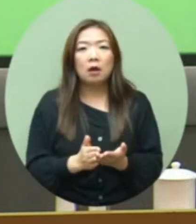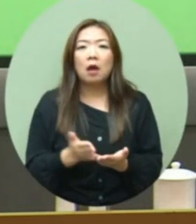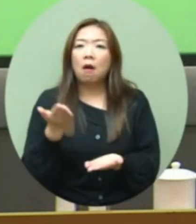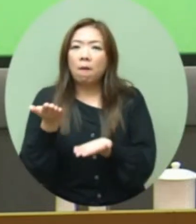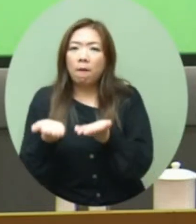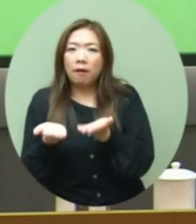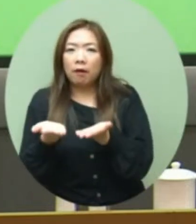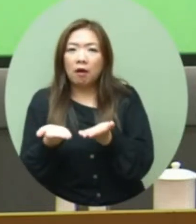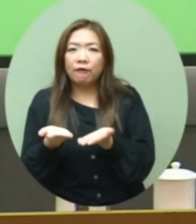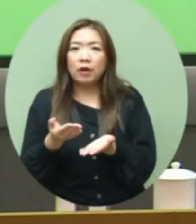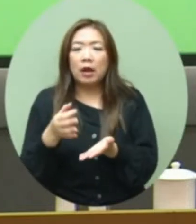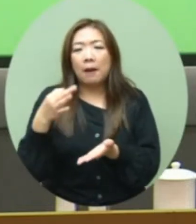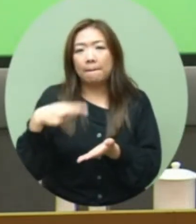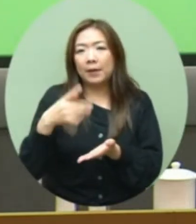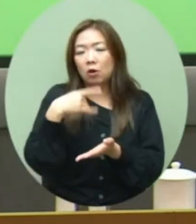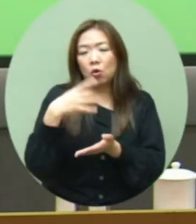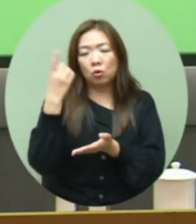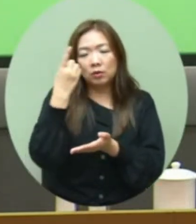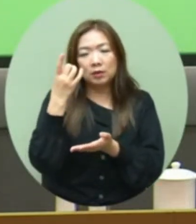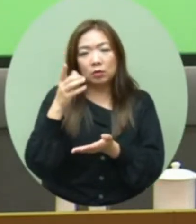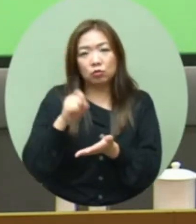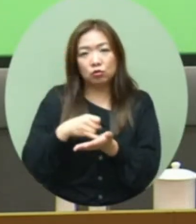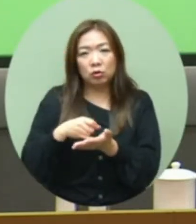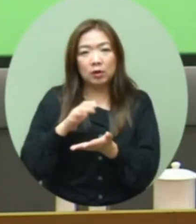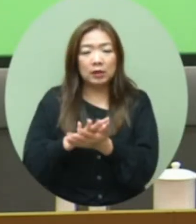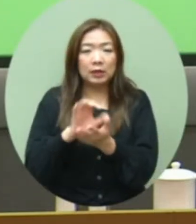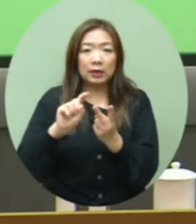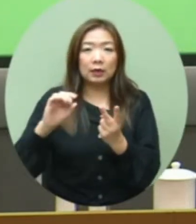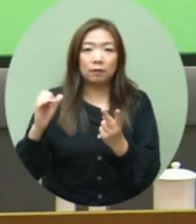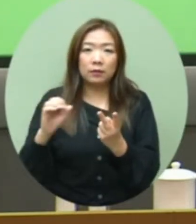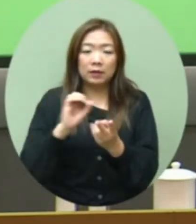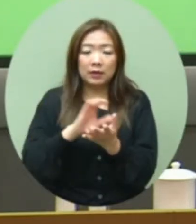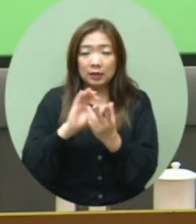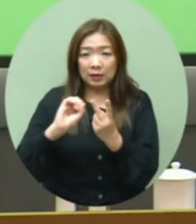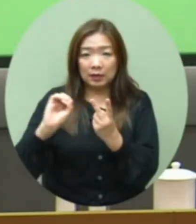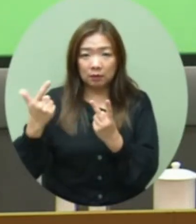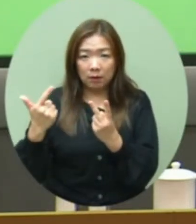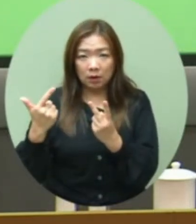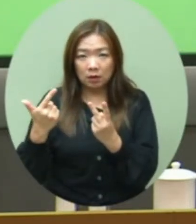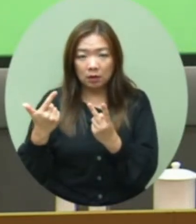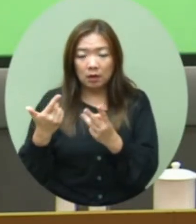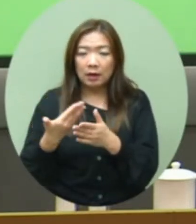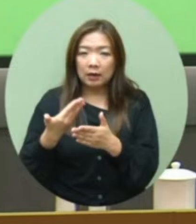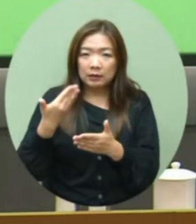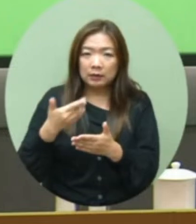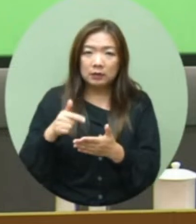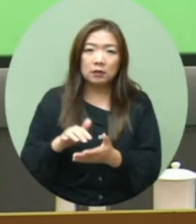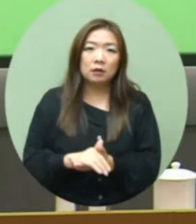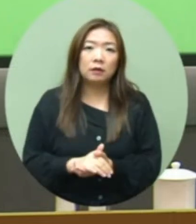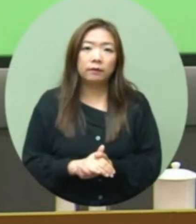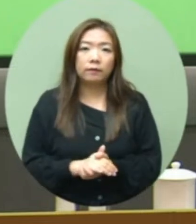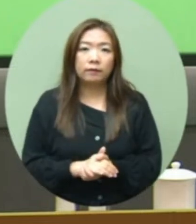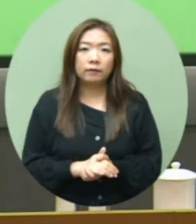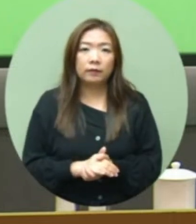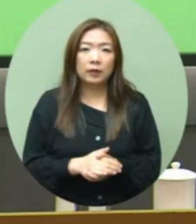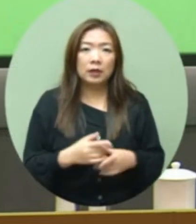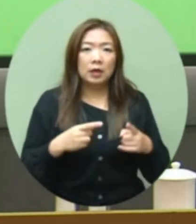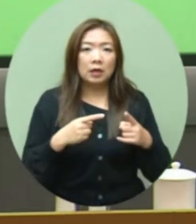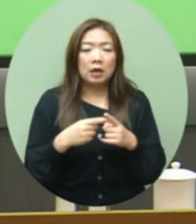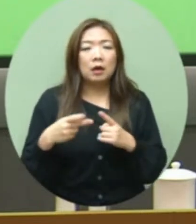If you make comparison in 2023 to a